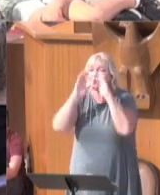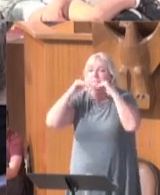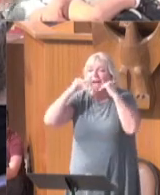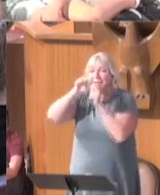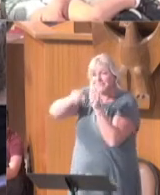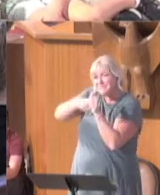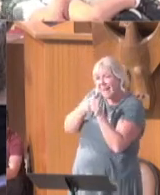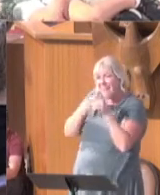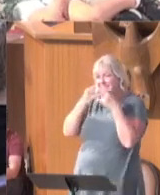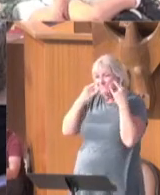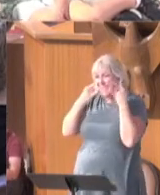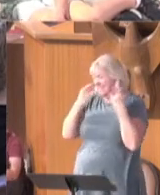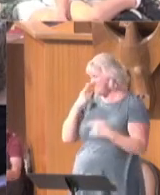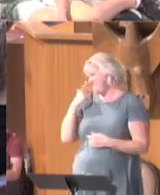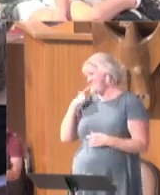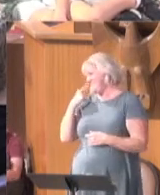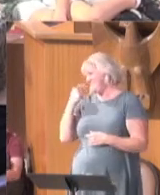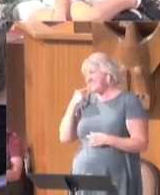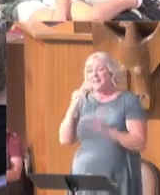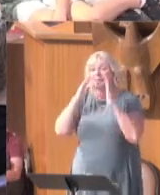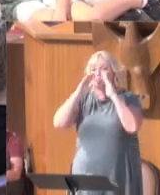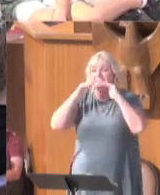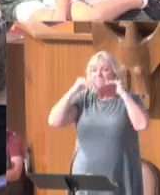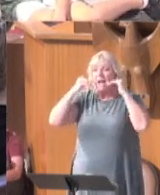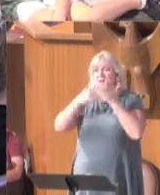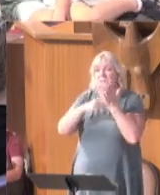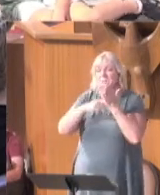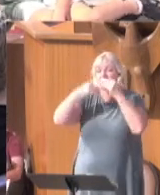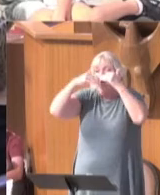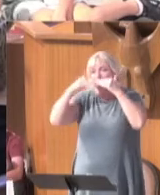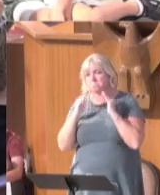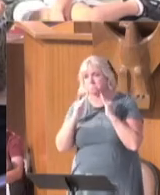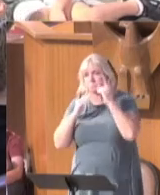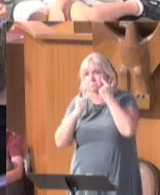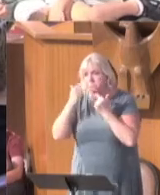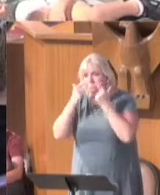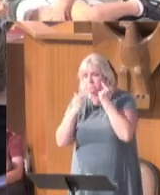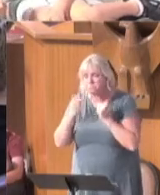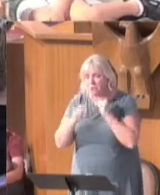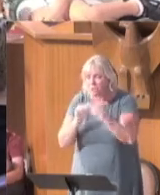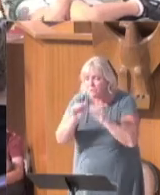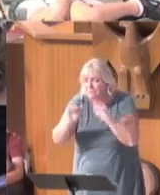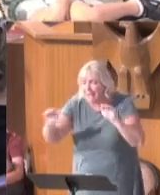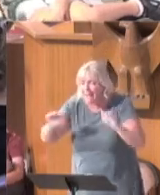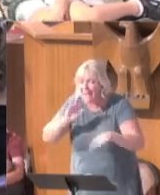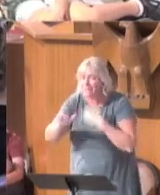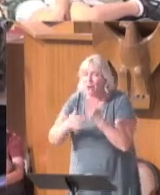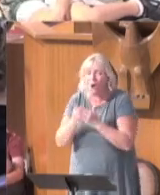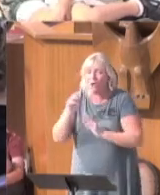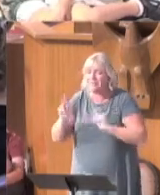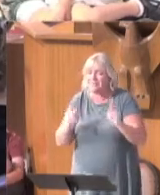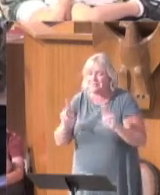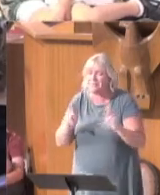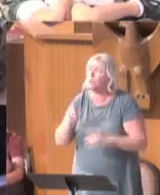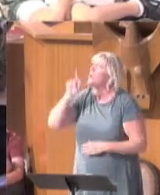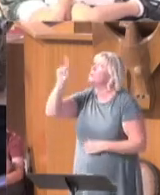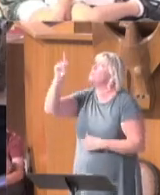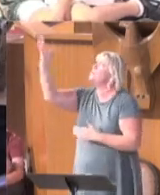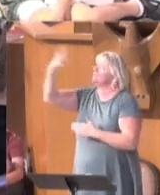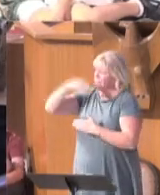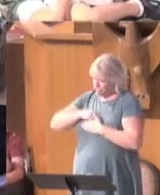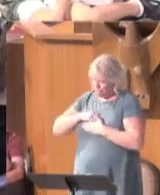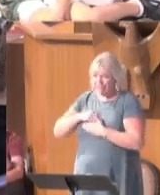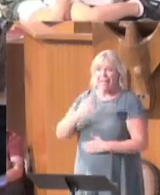them. And when smiles turn to tears, remind all of these people that you are are with them in